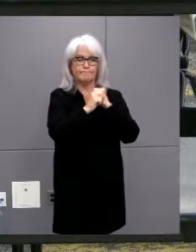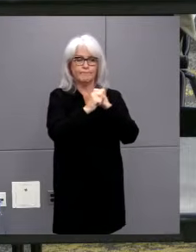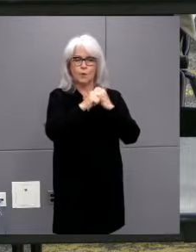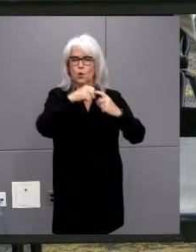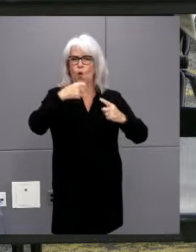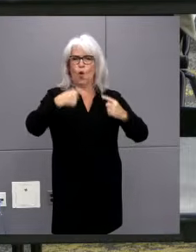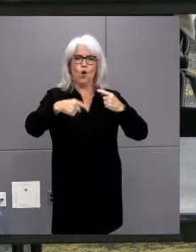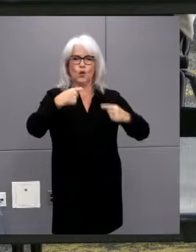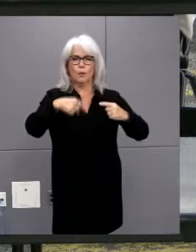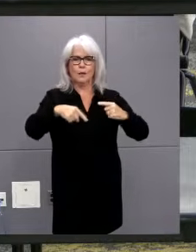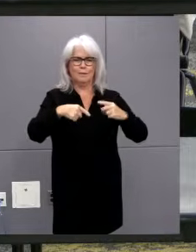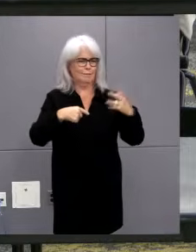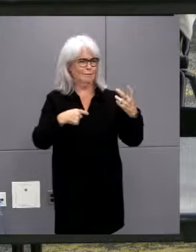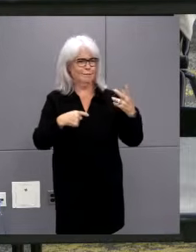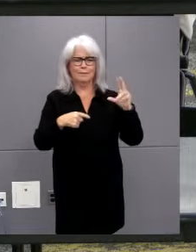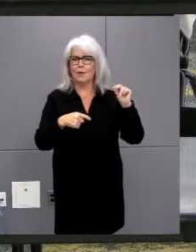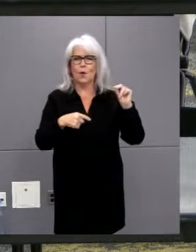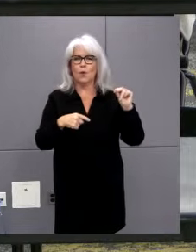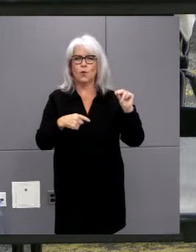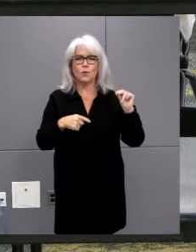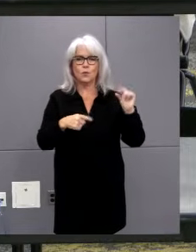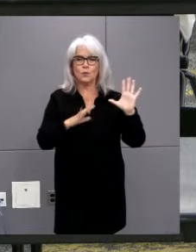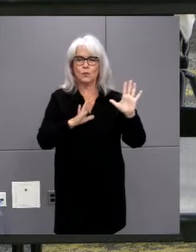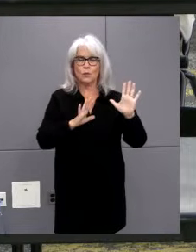argument null.